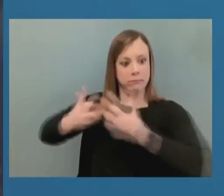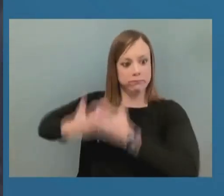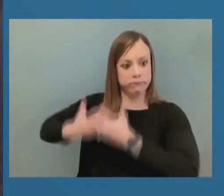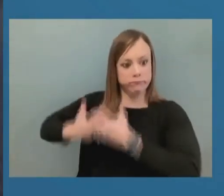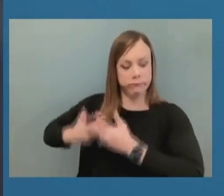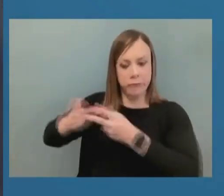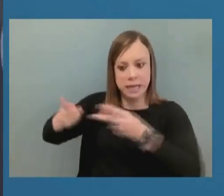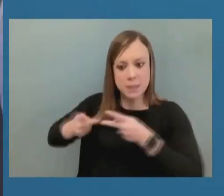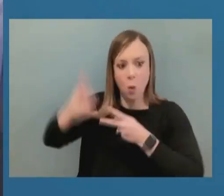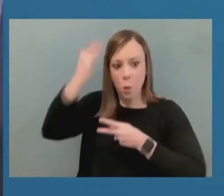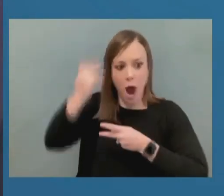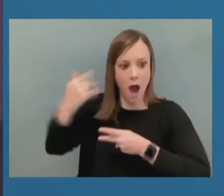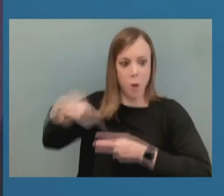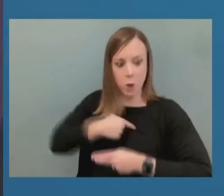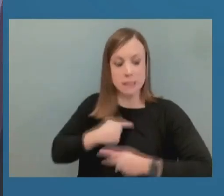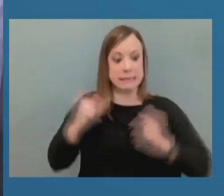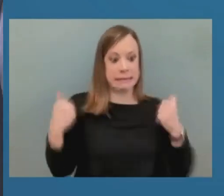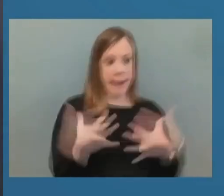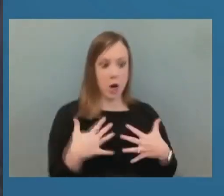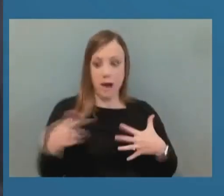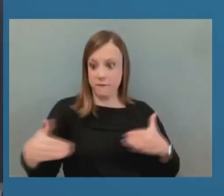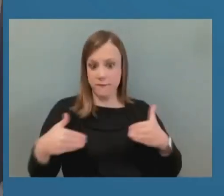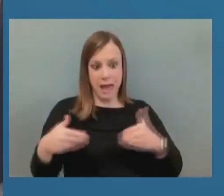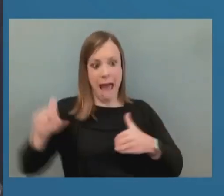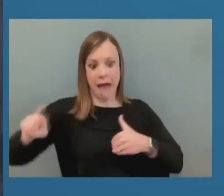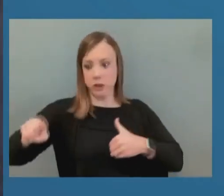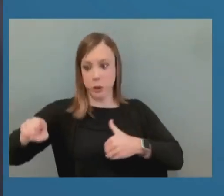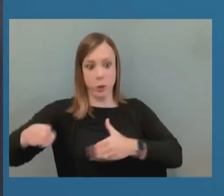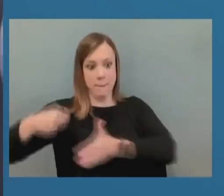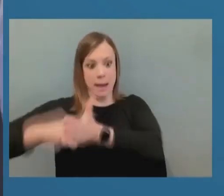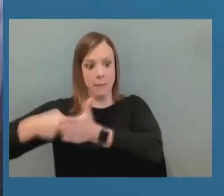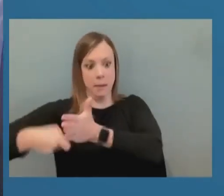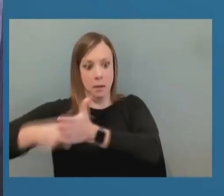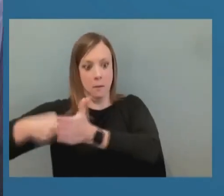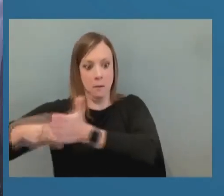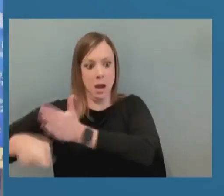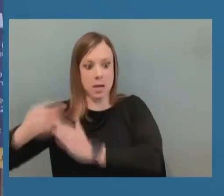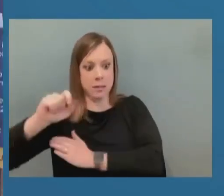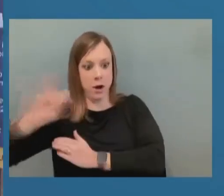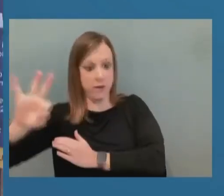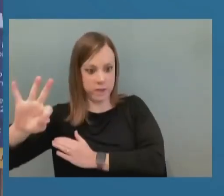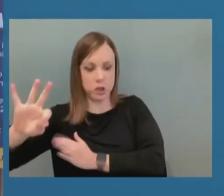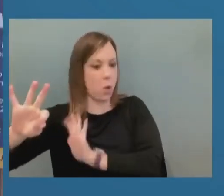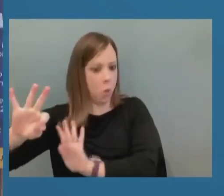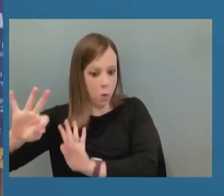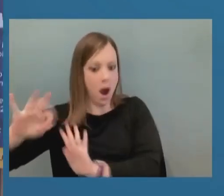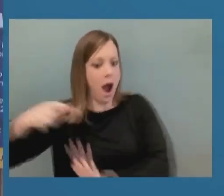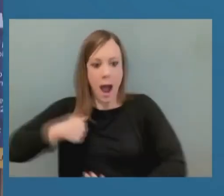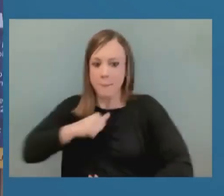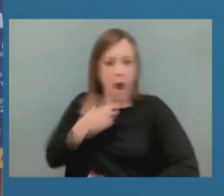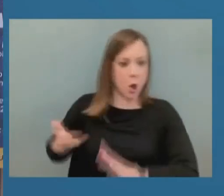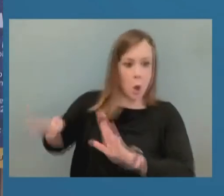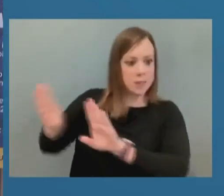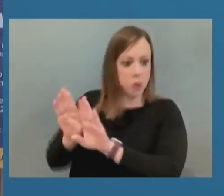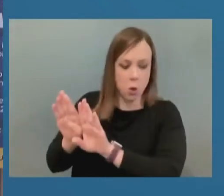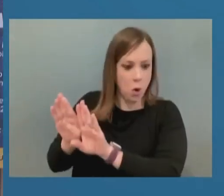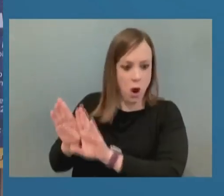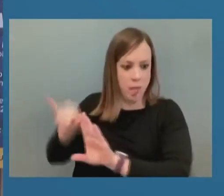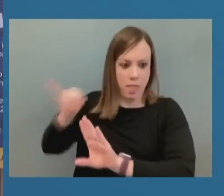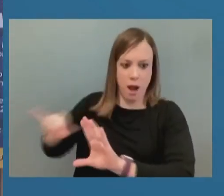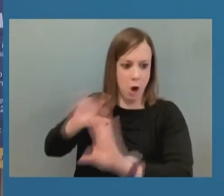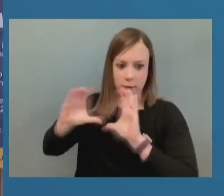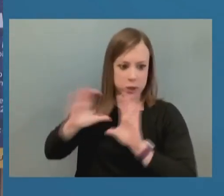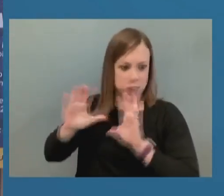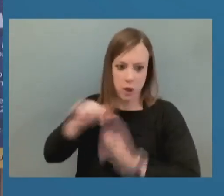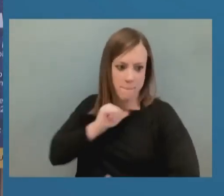need, what do I need, and how do we get it done? I'm not ever closing the door on that. Rebecca Lewis right there, City and State in front. Hi, Governor. You